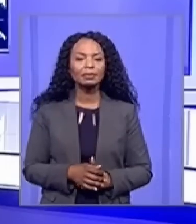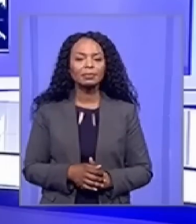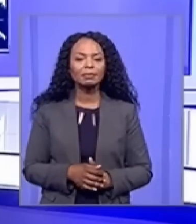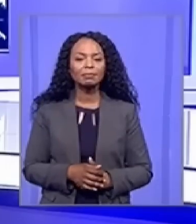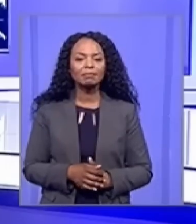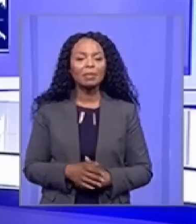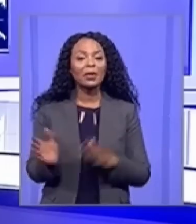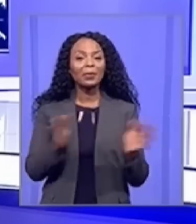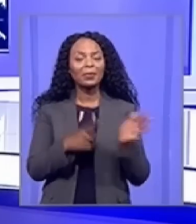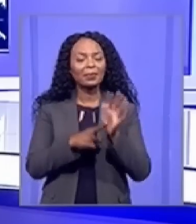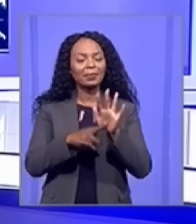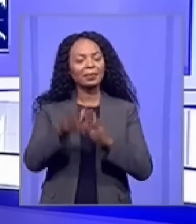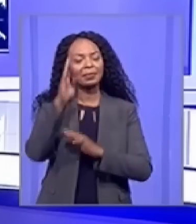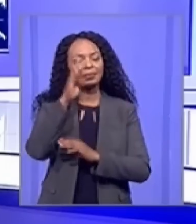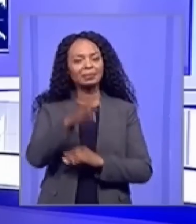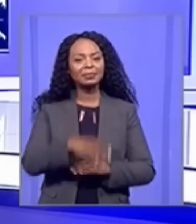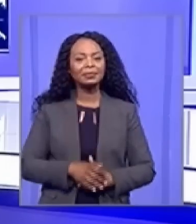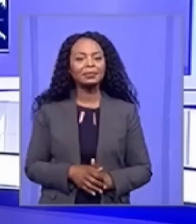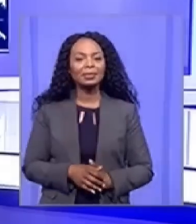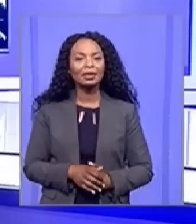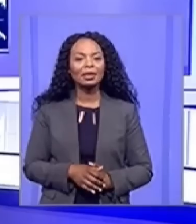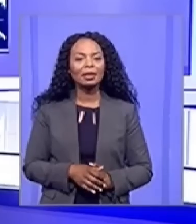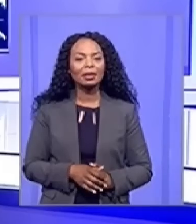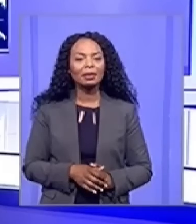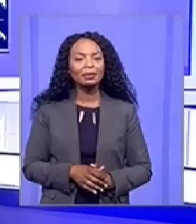bulbi ya tela kana manetsehla